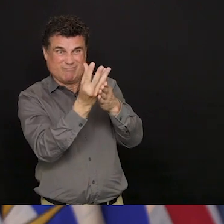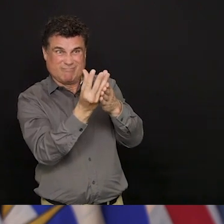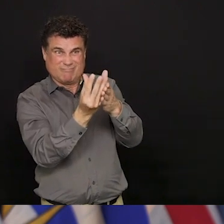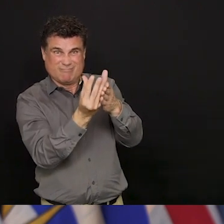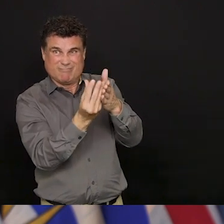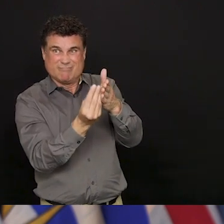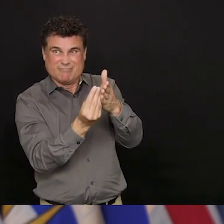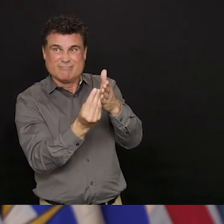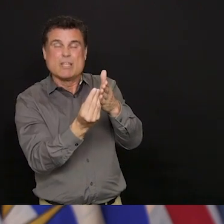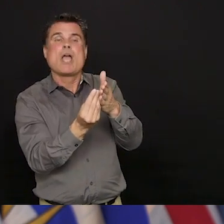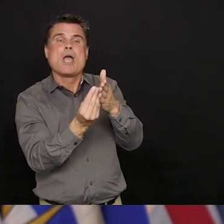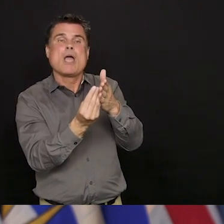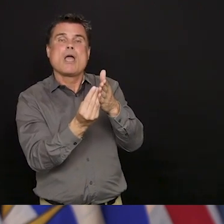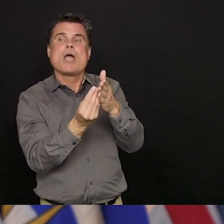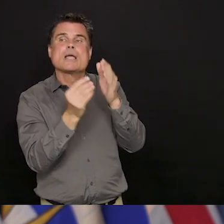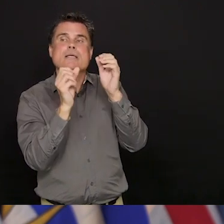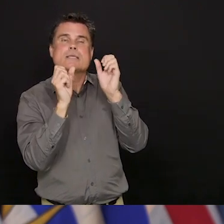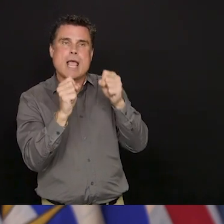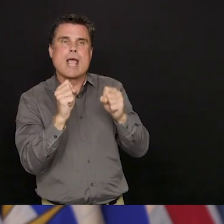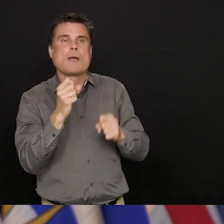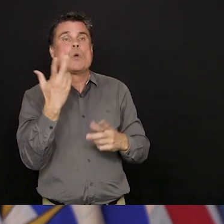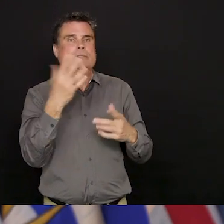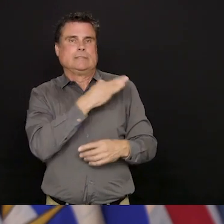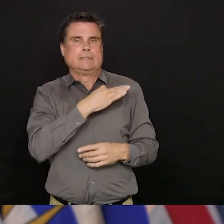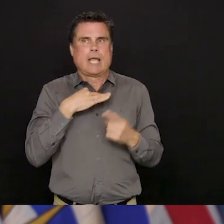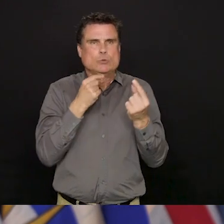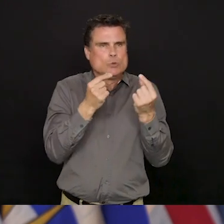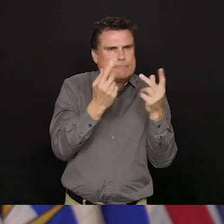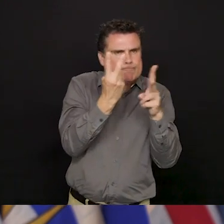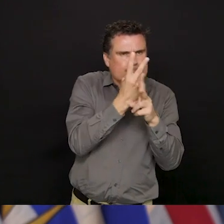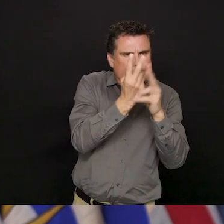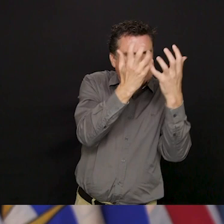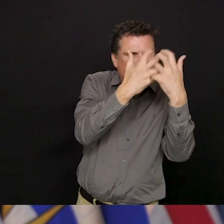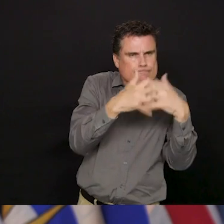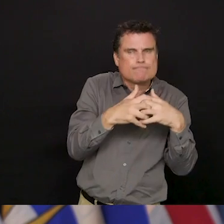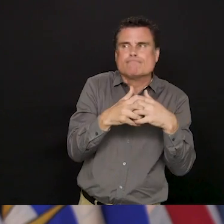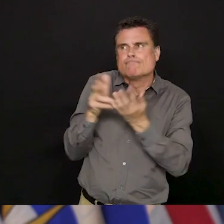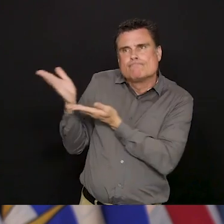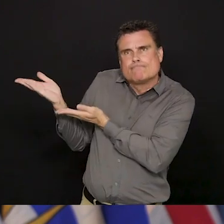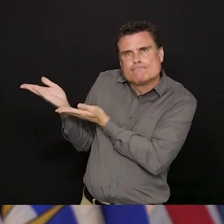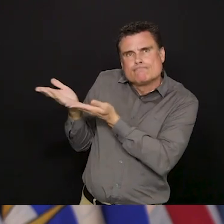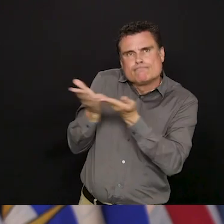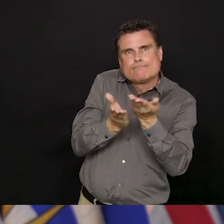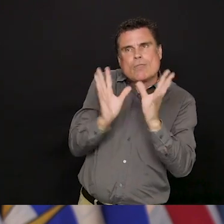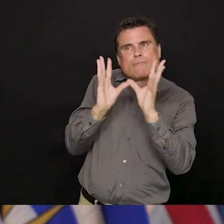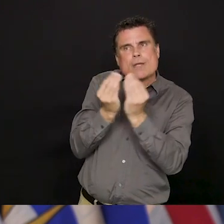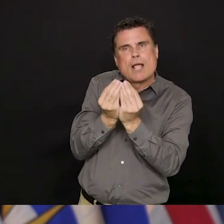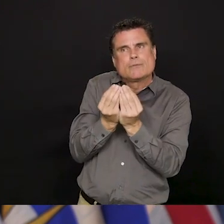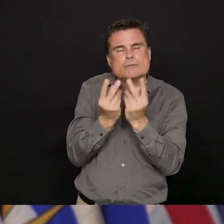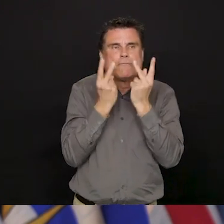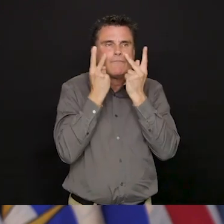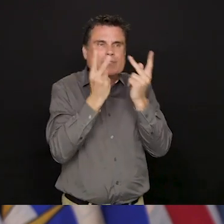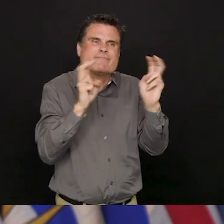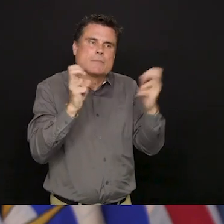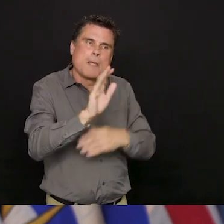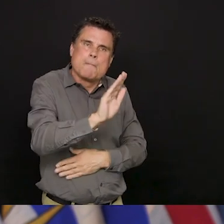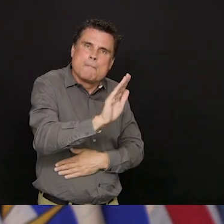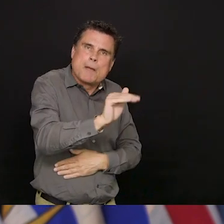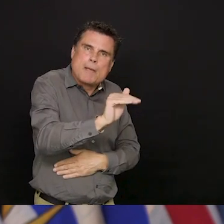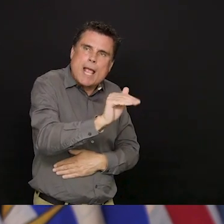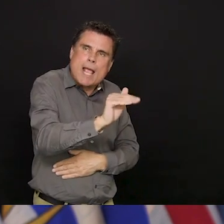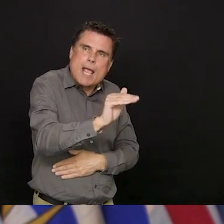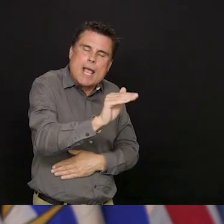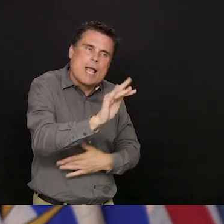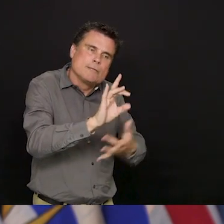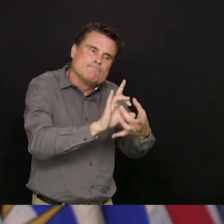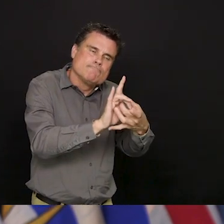well. There is no, with an outbreak, it depends. It depends on the resident, it depends on what room